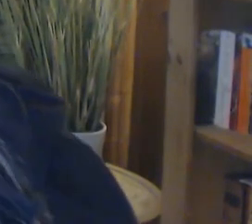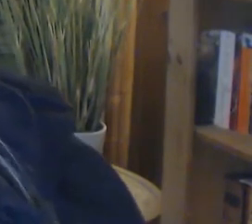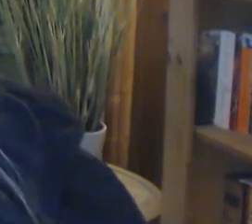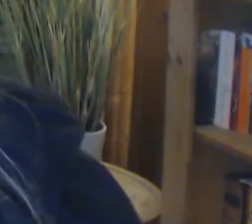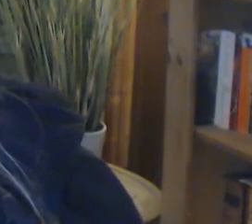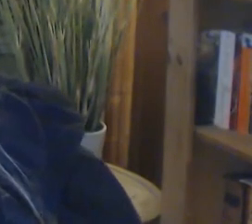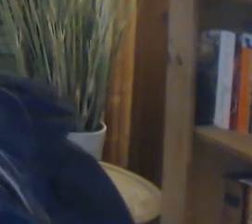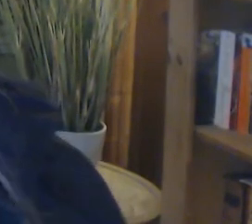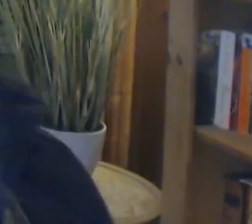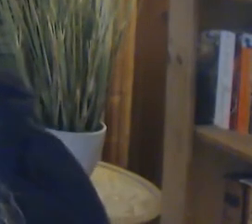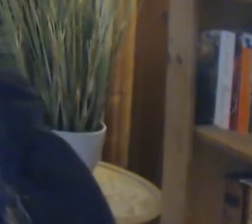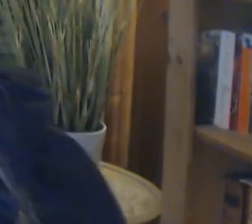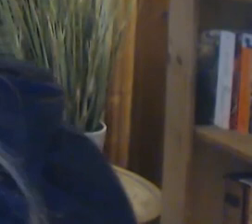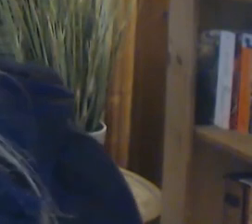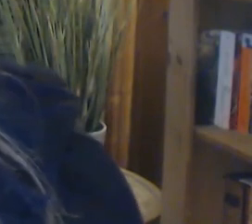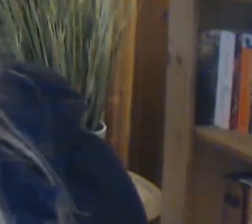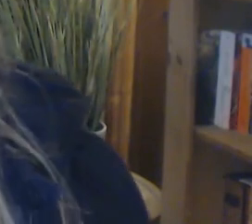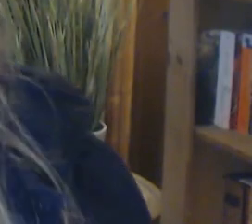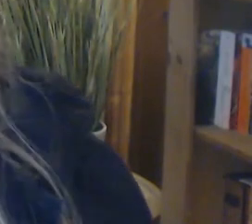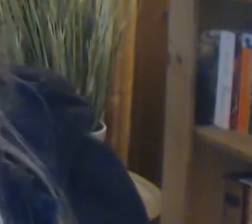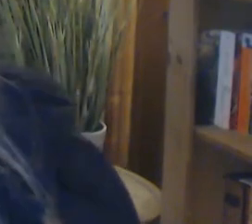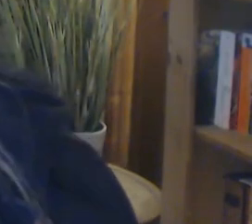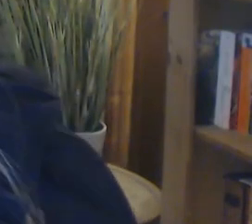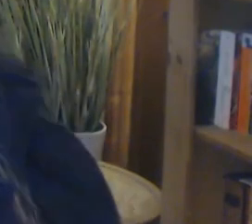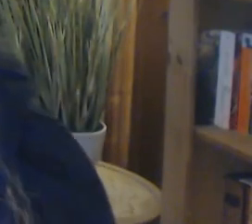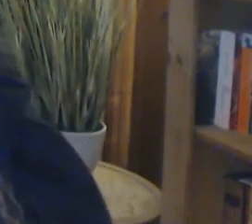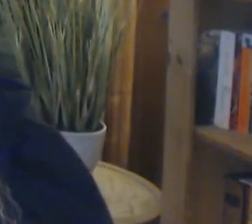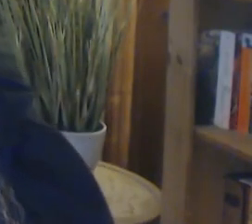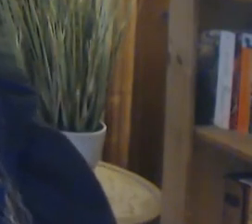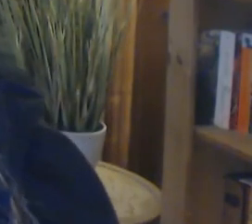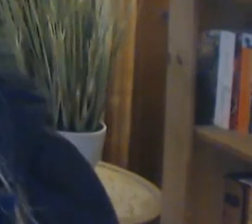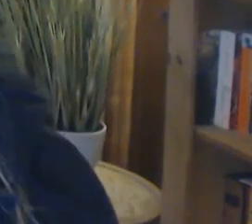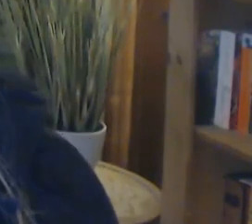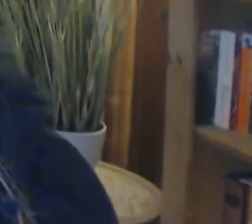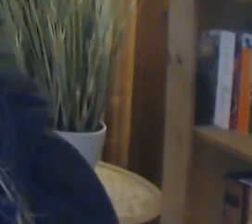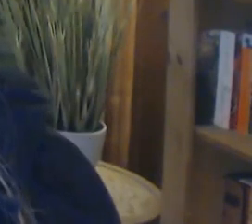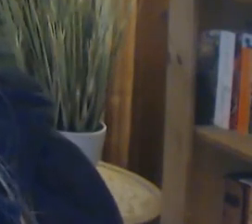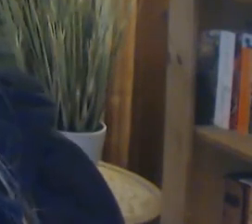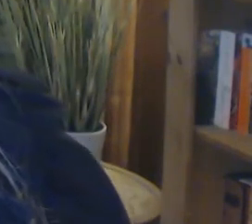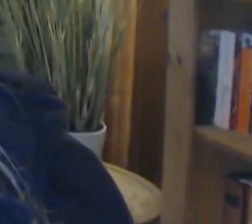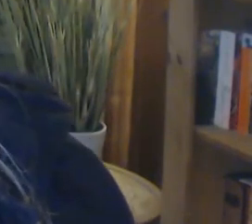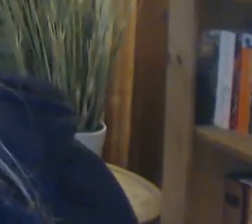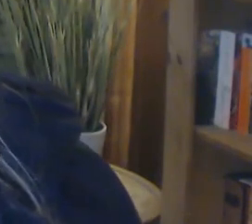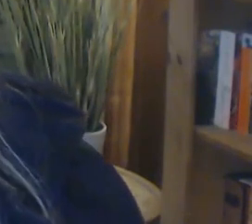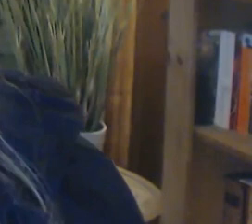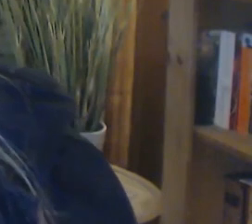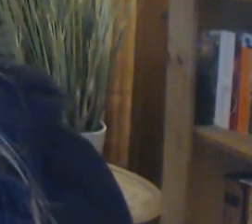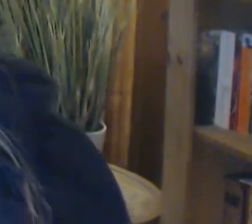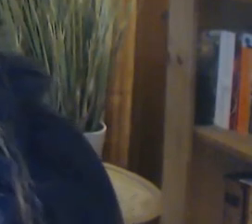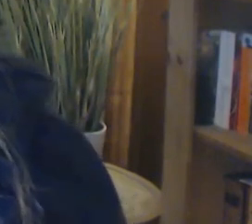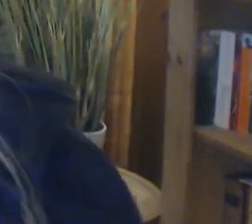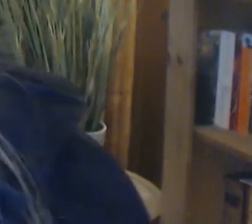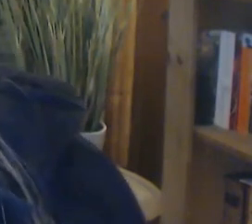film version of Peterloo with Mike Lee. We're also joined by journalist, stage and screenwriter, Juliet Gilkes Romero,